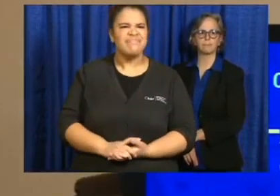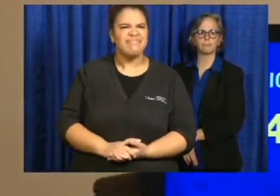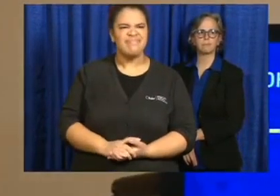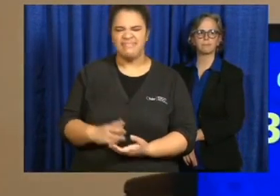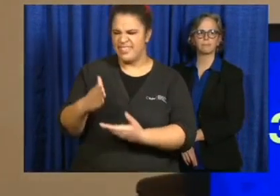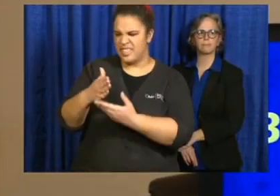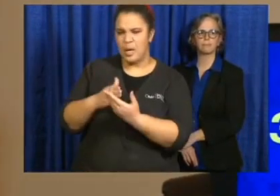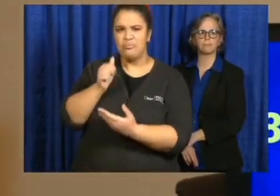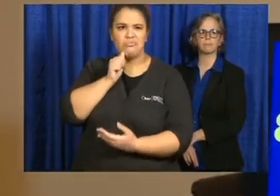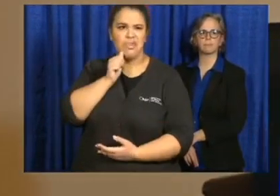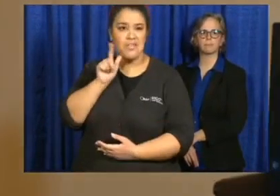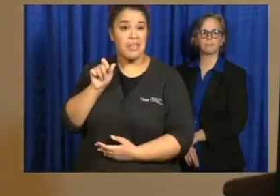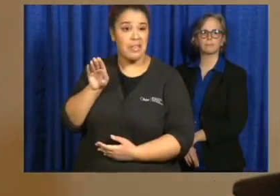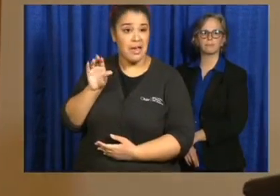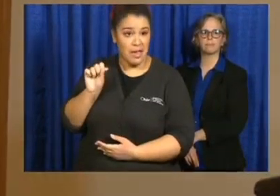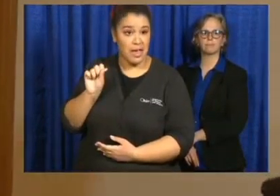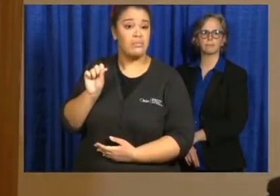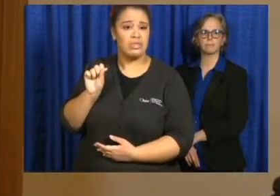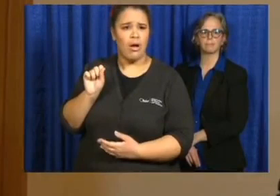are continuing to do